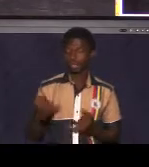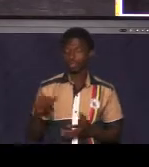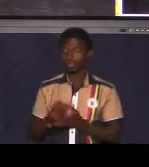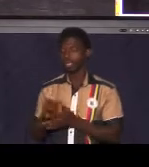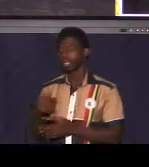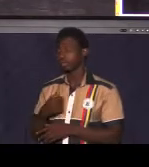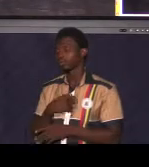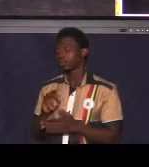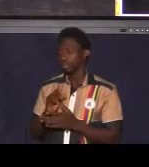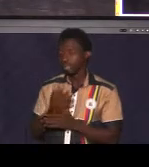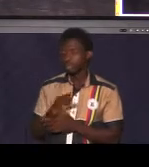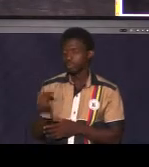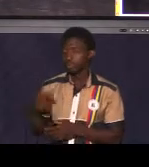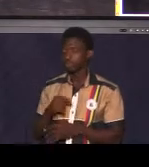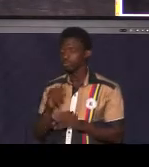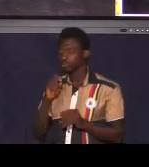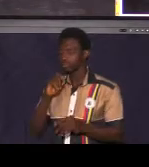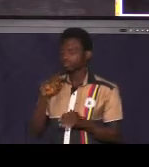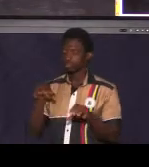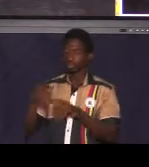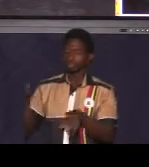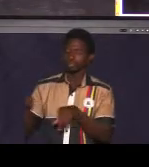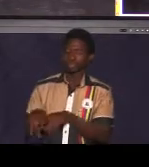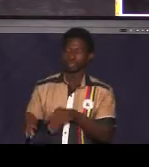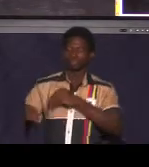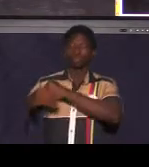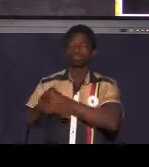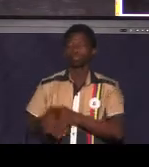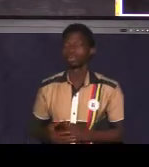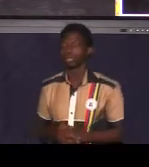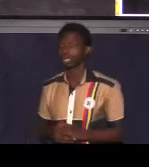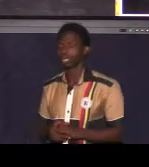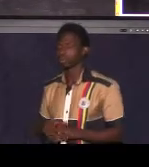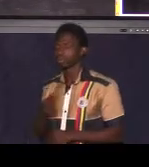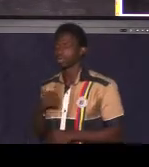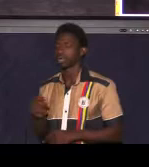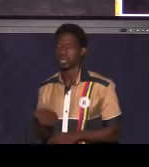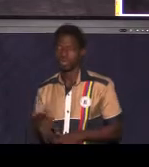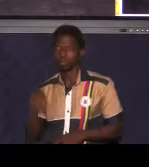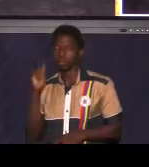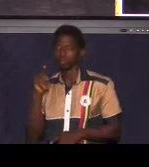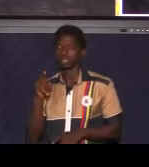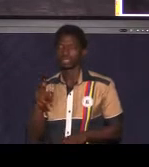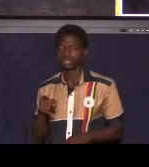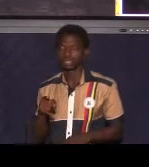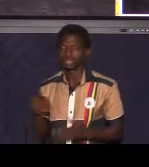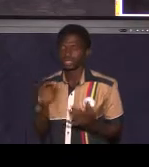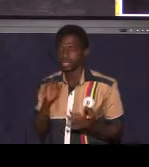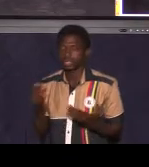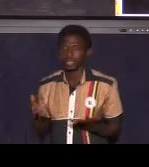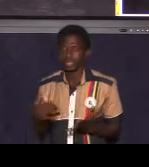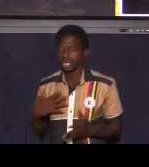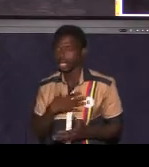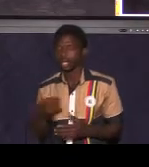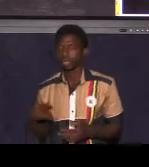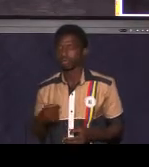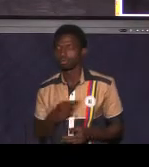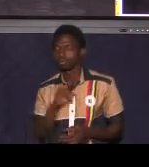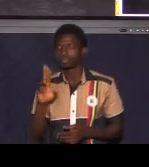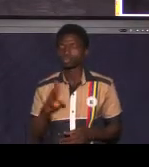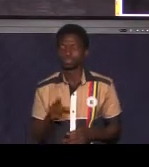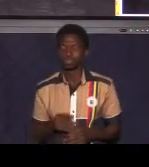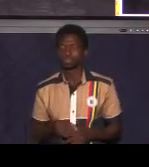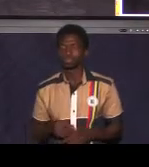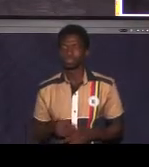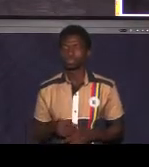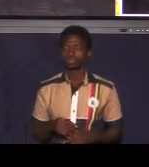are dividing, we do the exact opposite. And that means we bring it backwards. And the decimal point is now here. And we use a 0 to